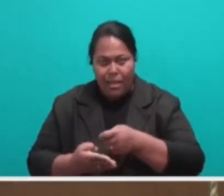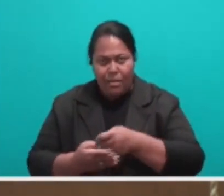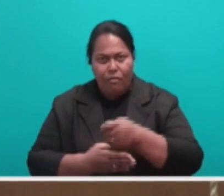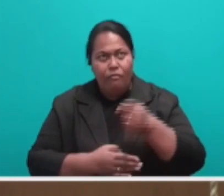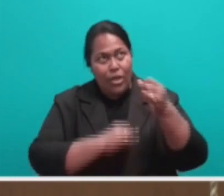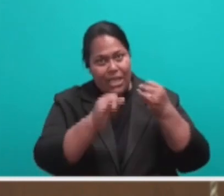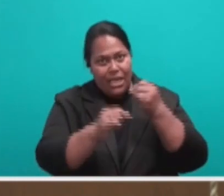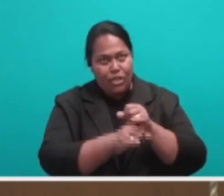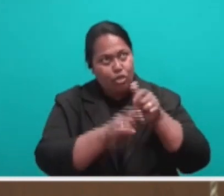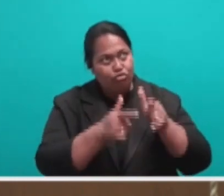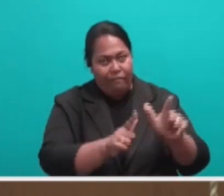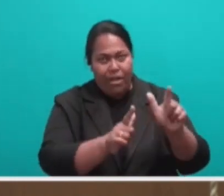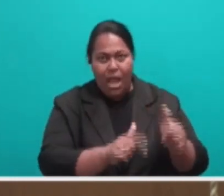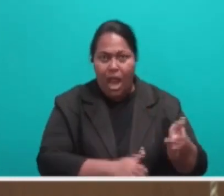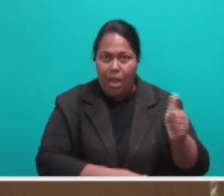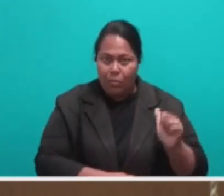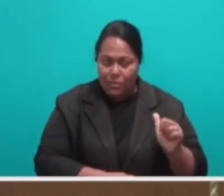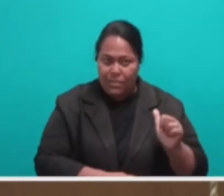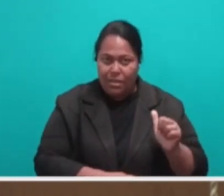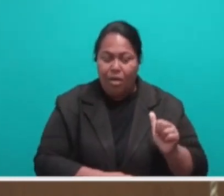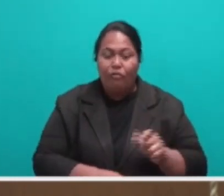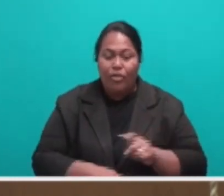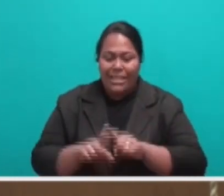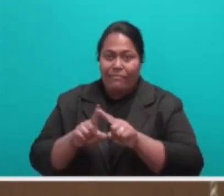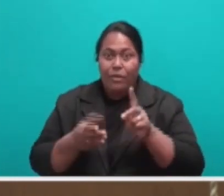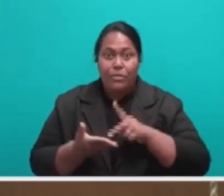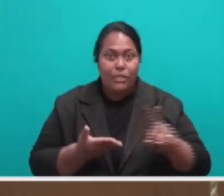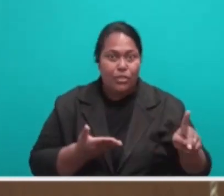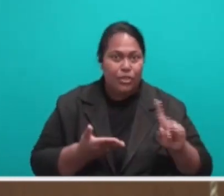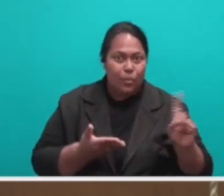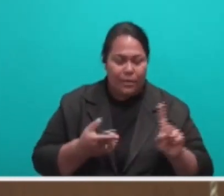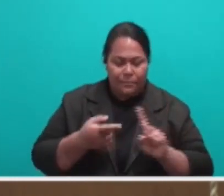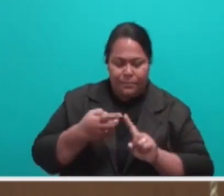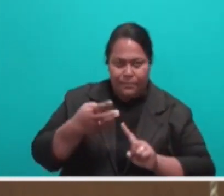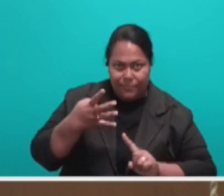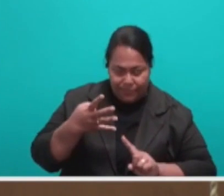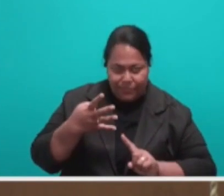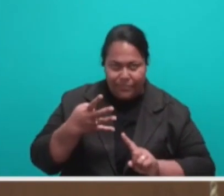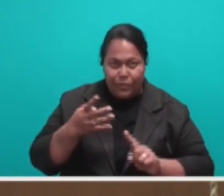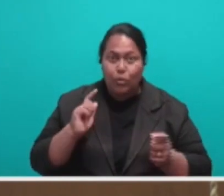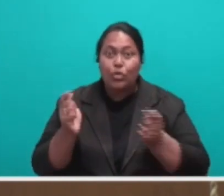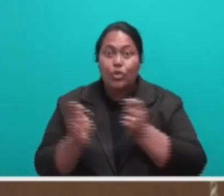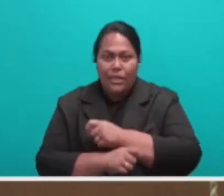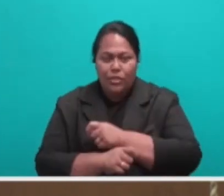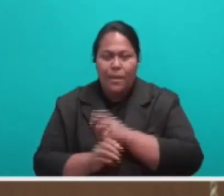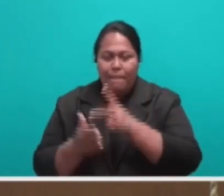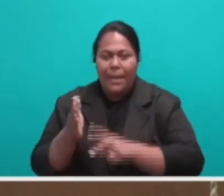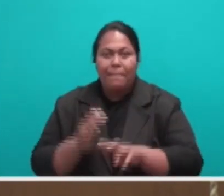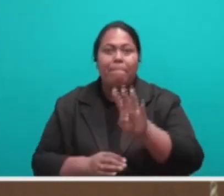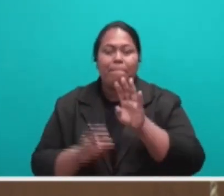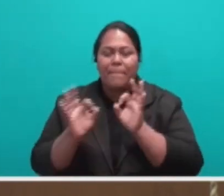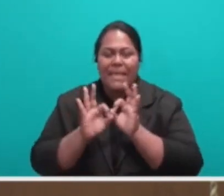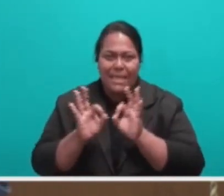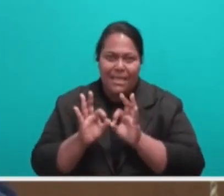travelling allowances of the following positions by amendment to Part B of the schedule to